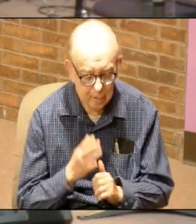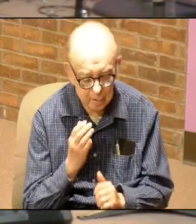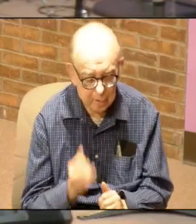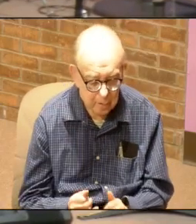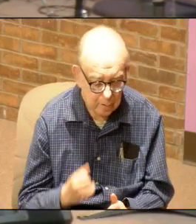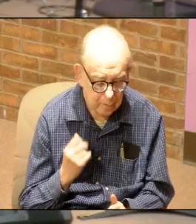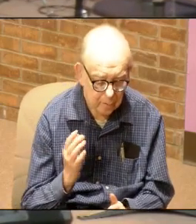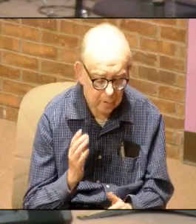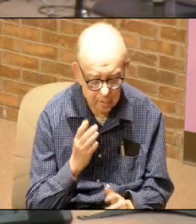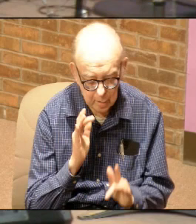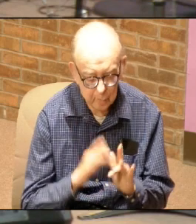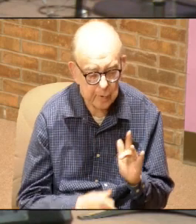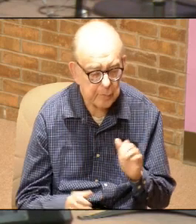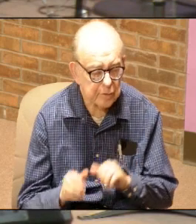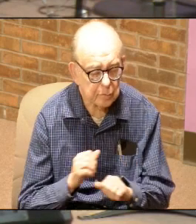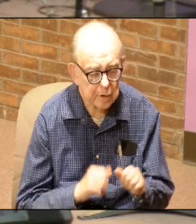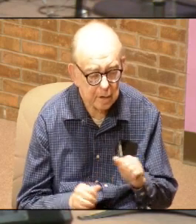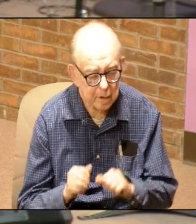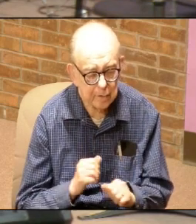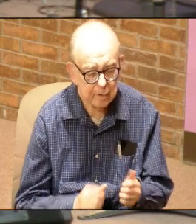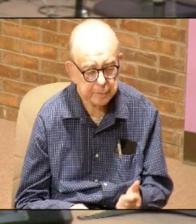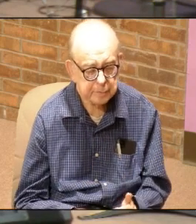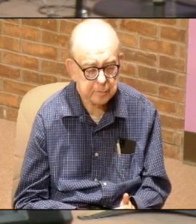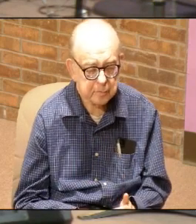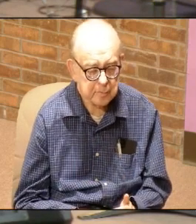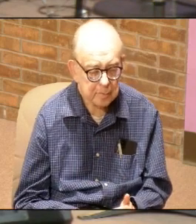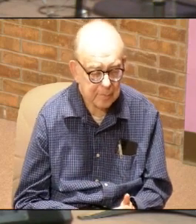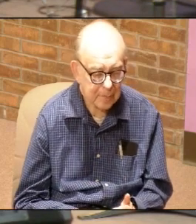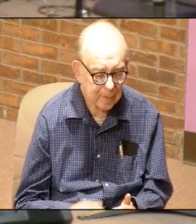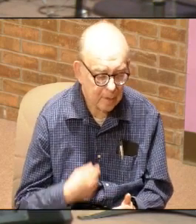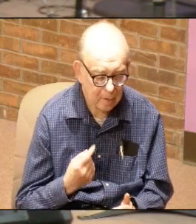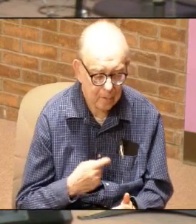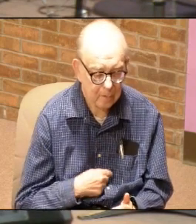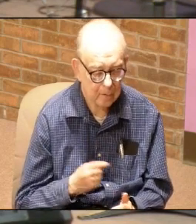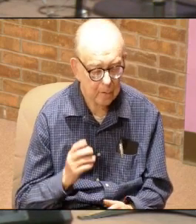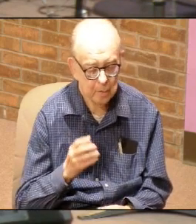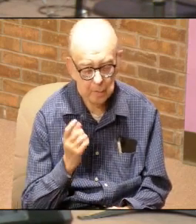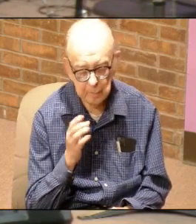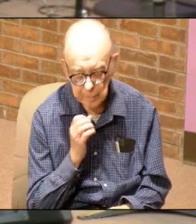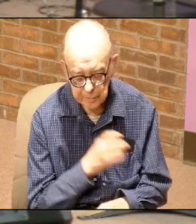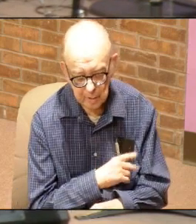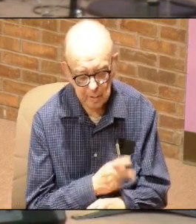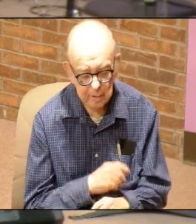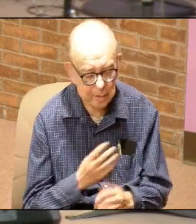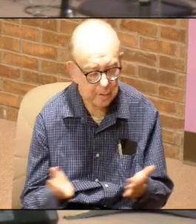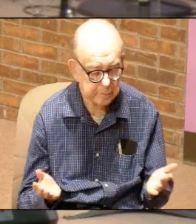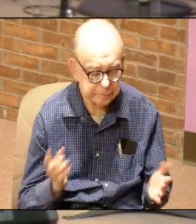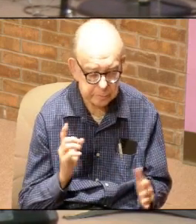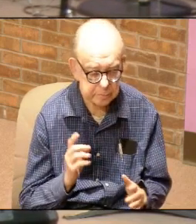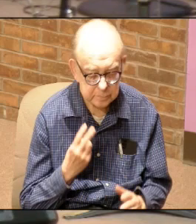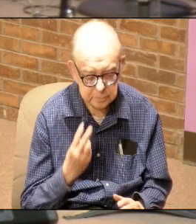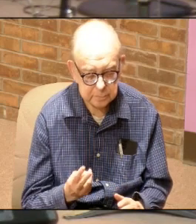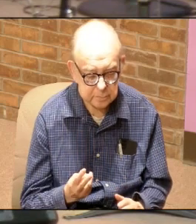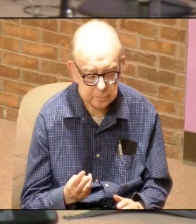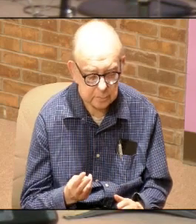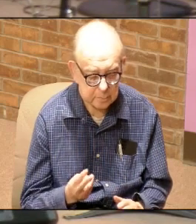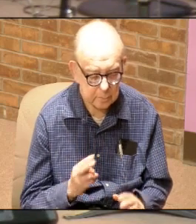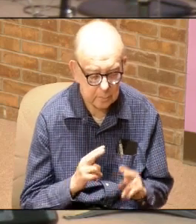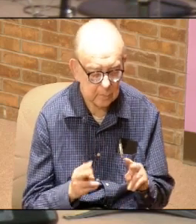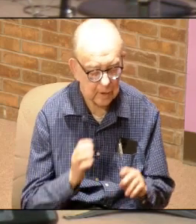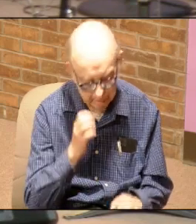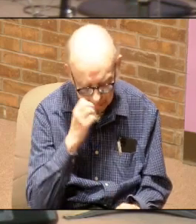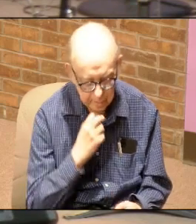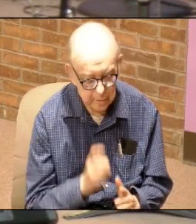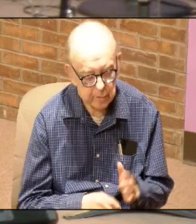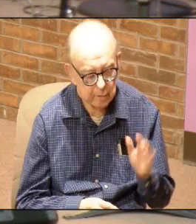because we miss each other and we miss that power. The other thing that we need to see is in Ephesians chapter